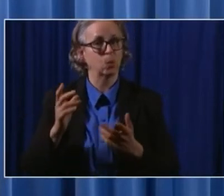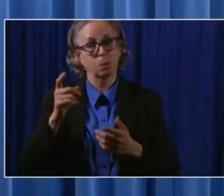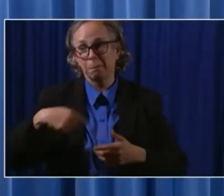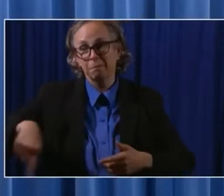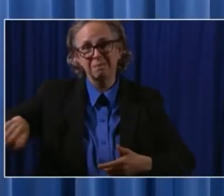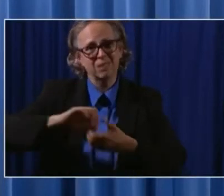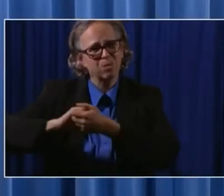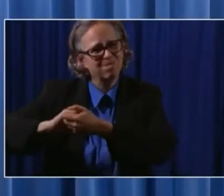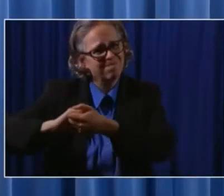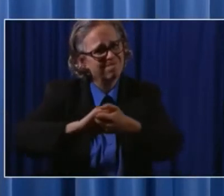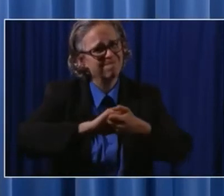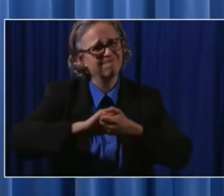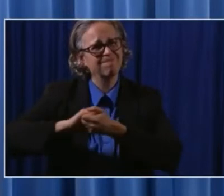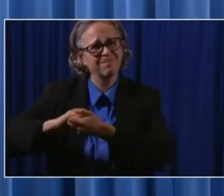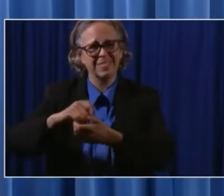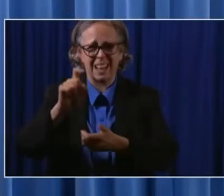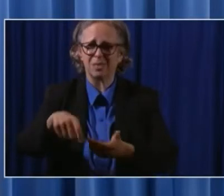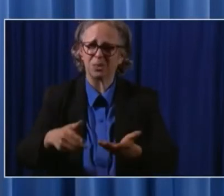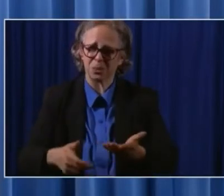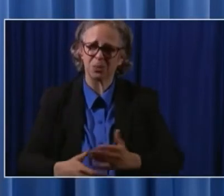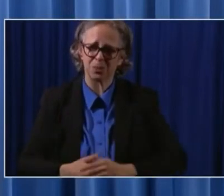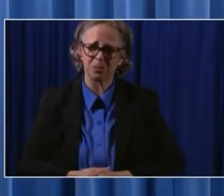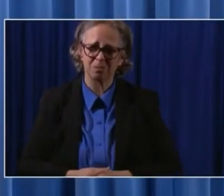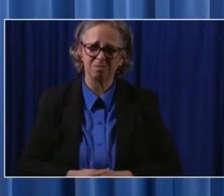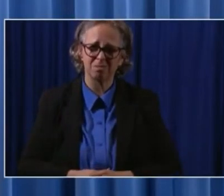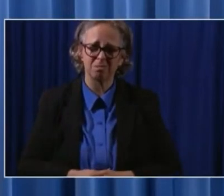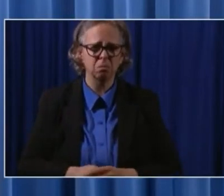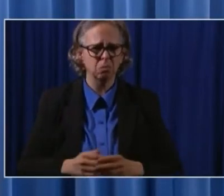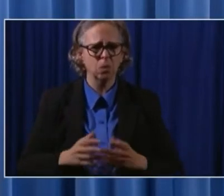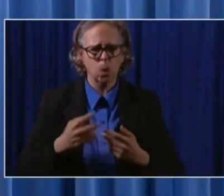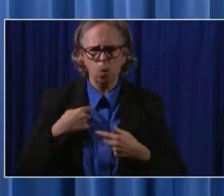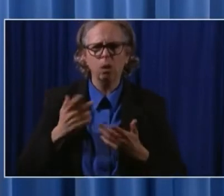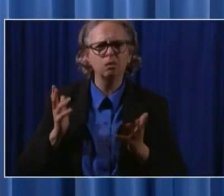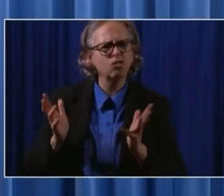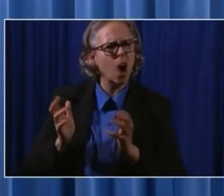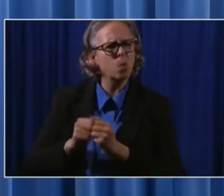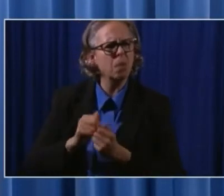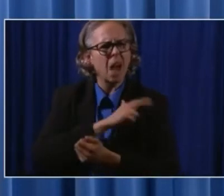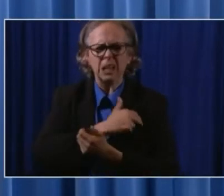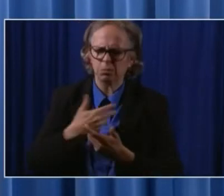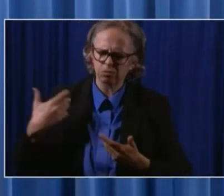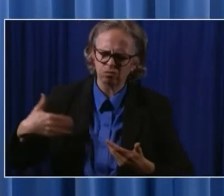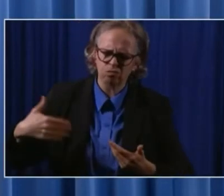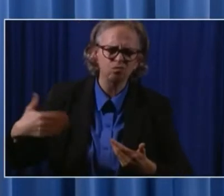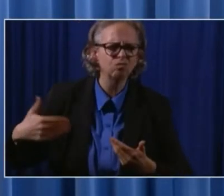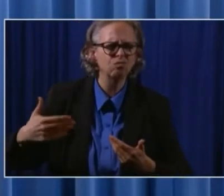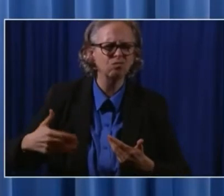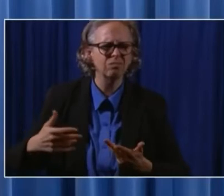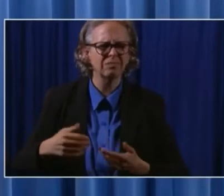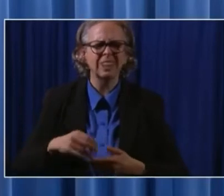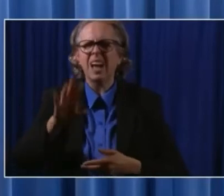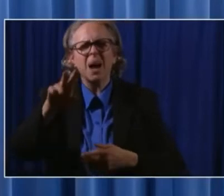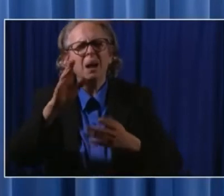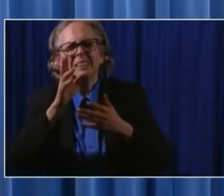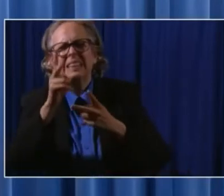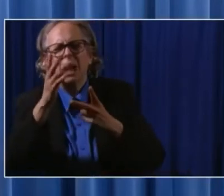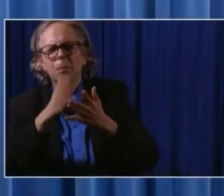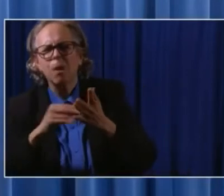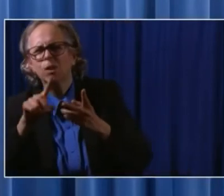So, we're going to continue to work on that. I may have missed part of your question.